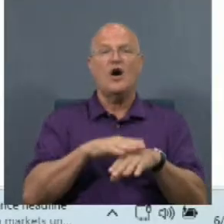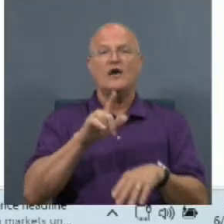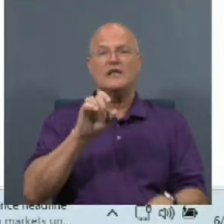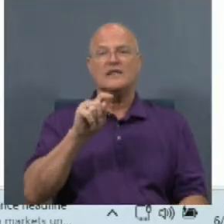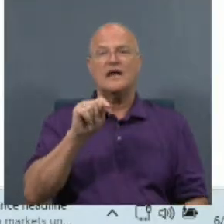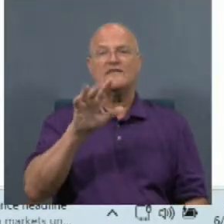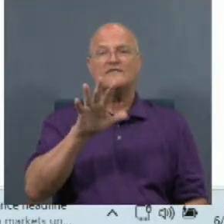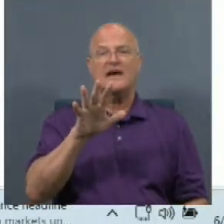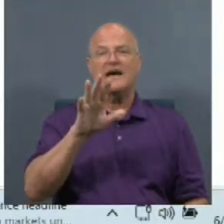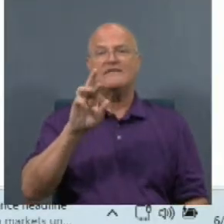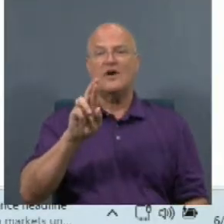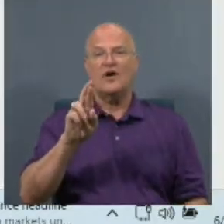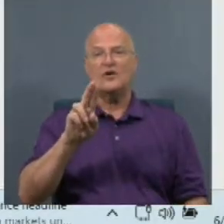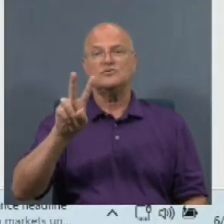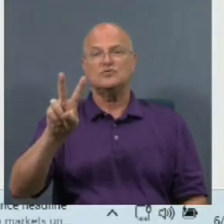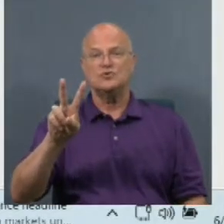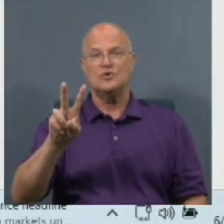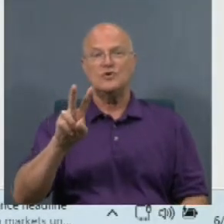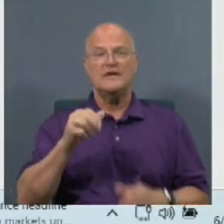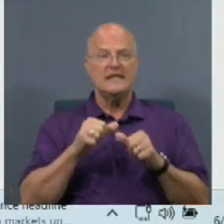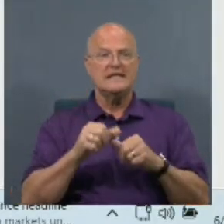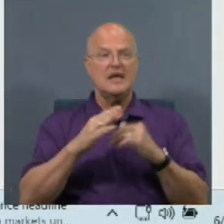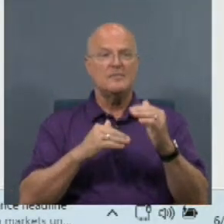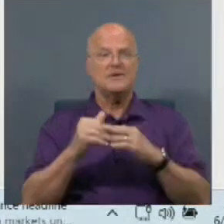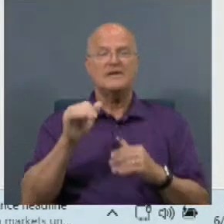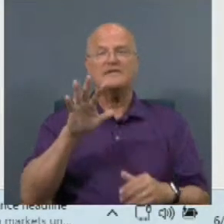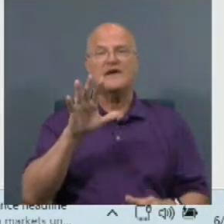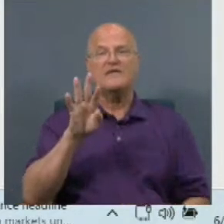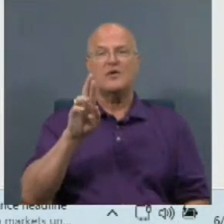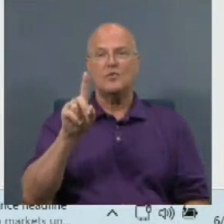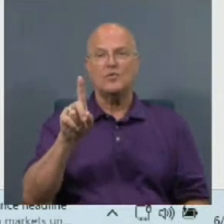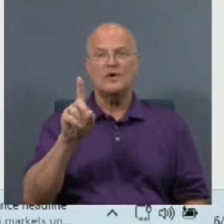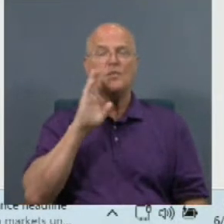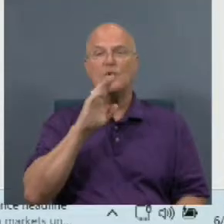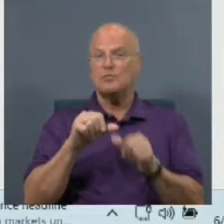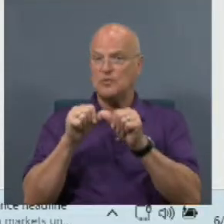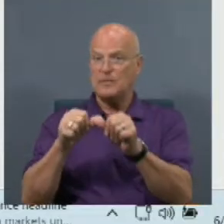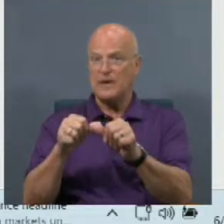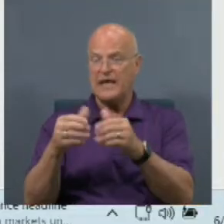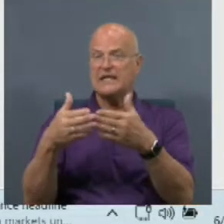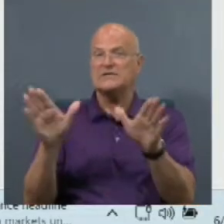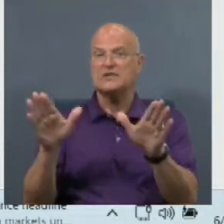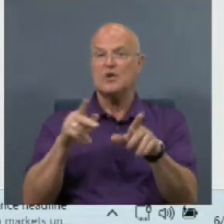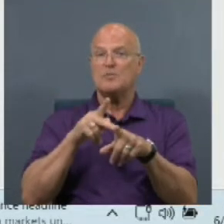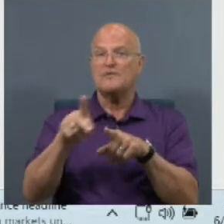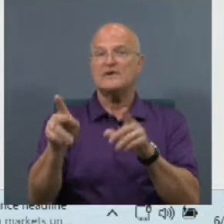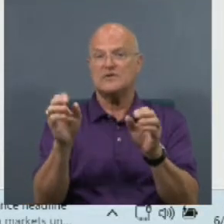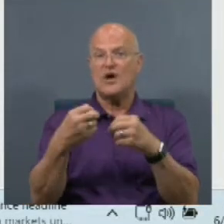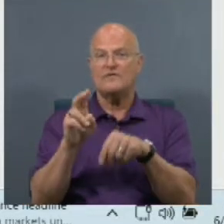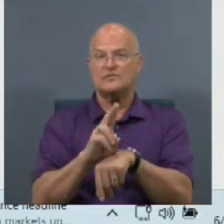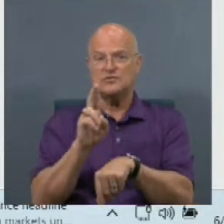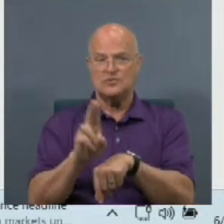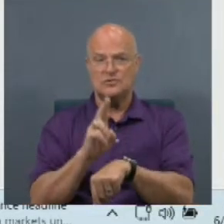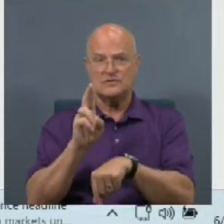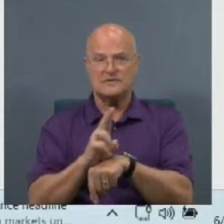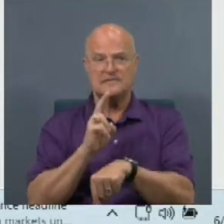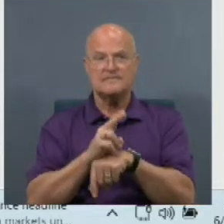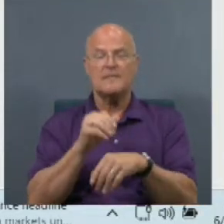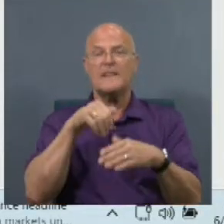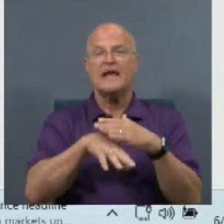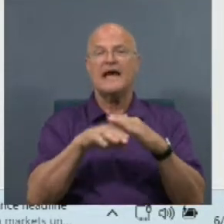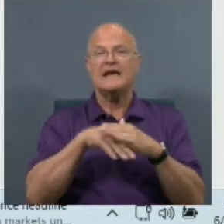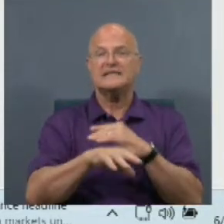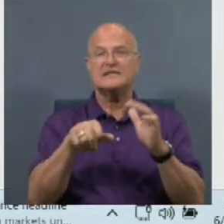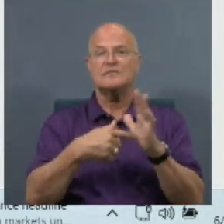lot 5R2. The existing building on lot 5R1 will remain as general professional office use. Access